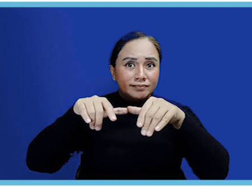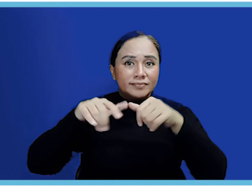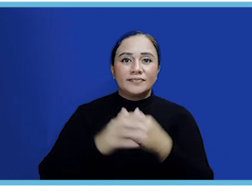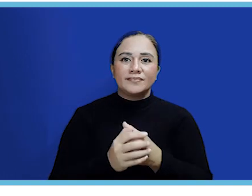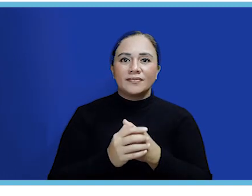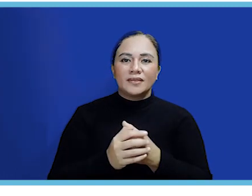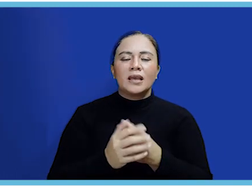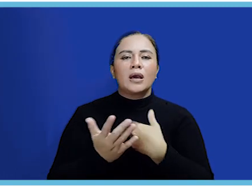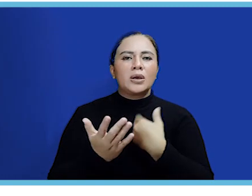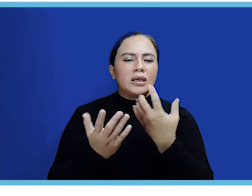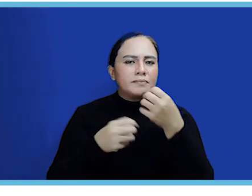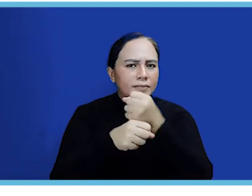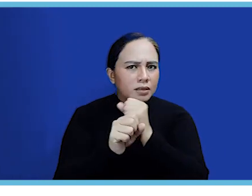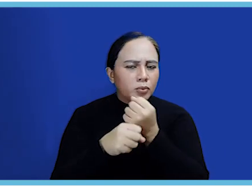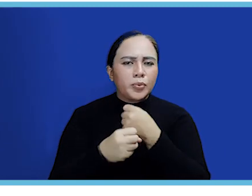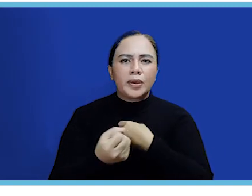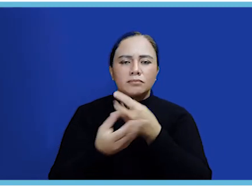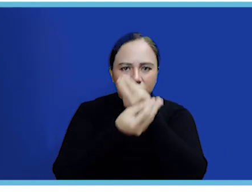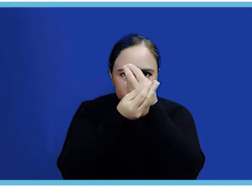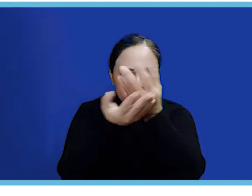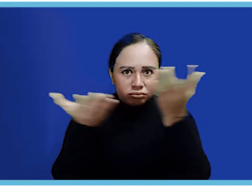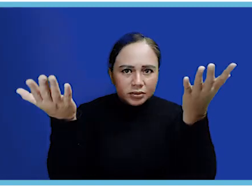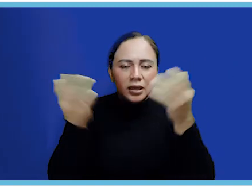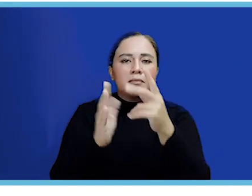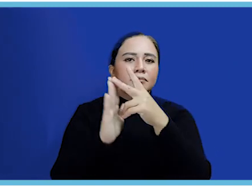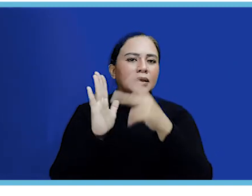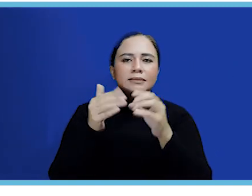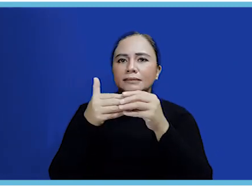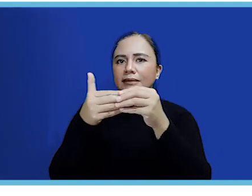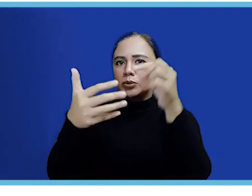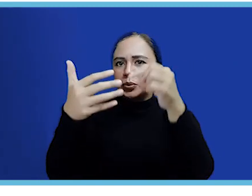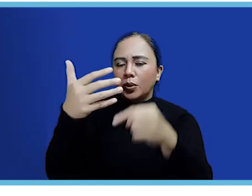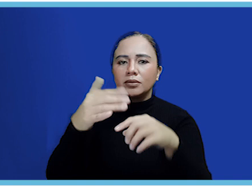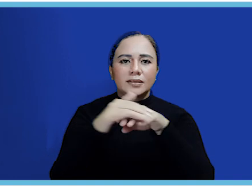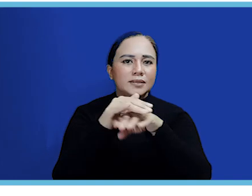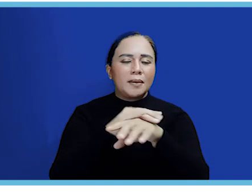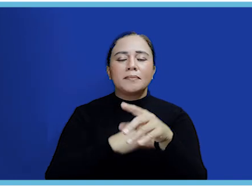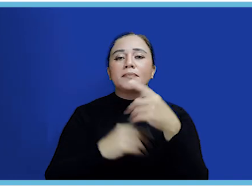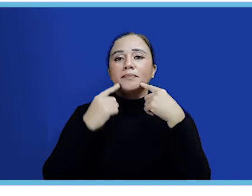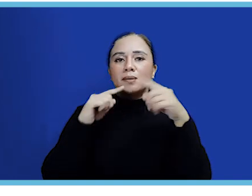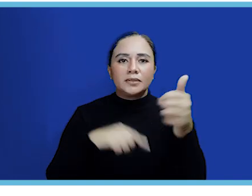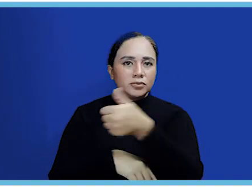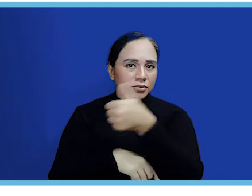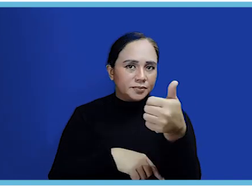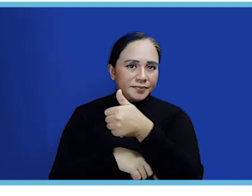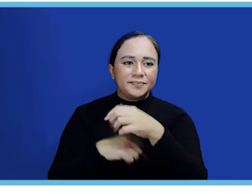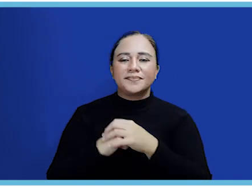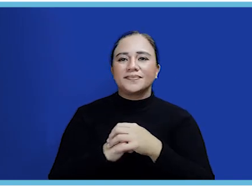persons with disabilities in the formulation and dissemination of policy guidelines on accessible public transport.